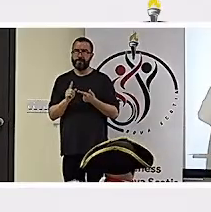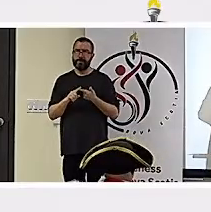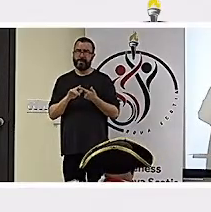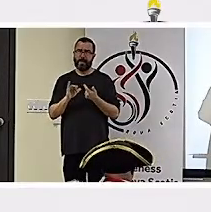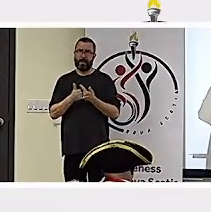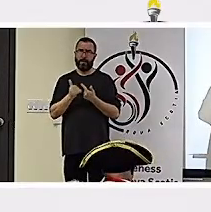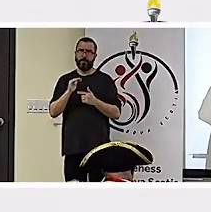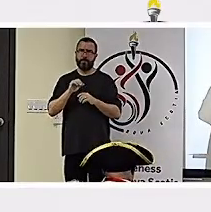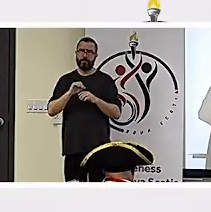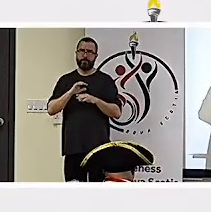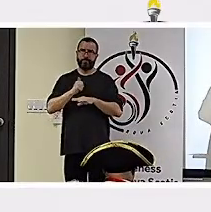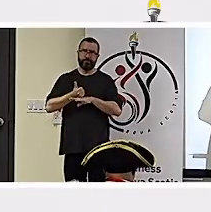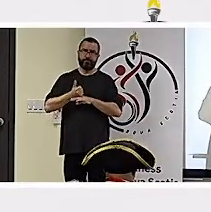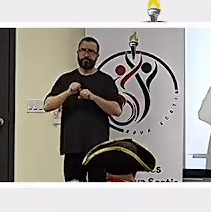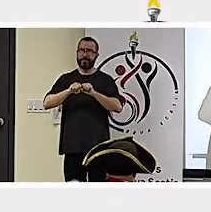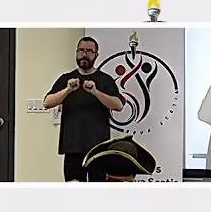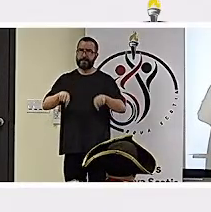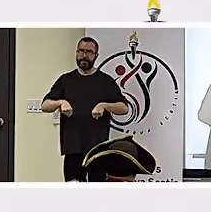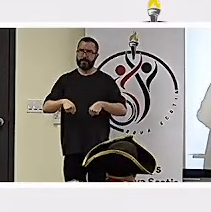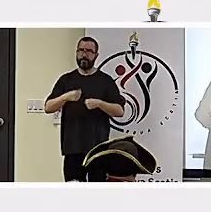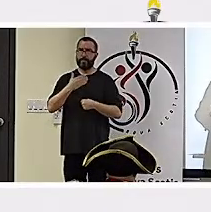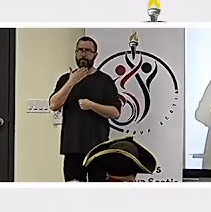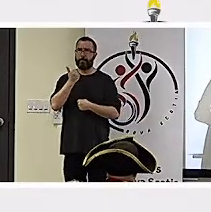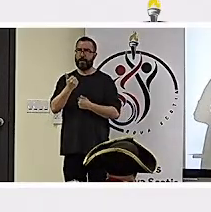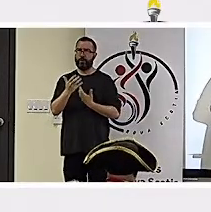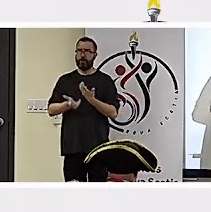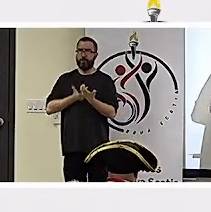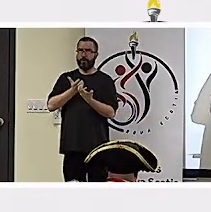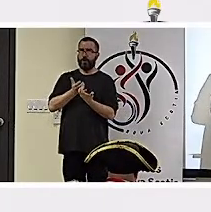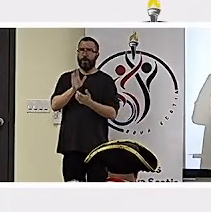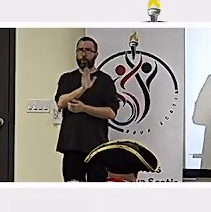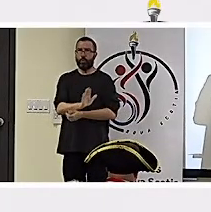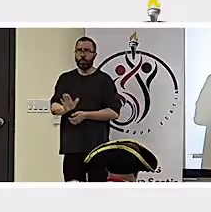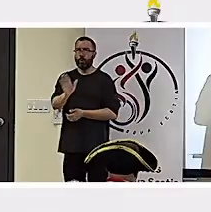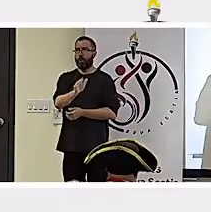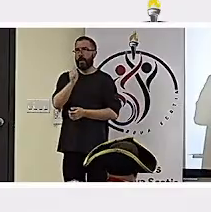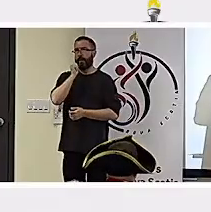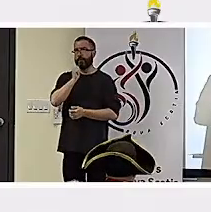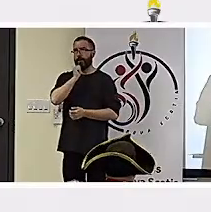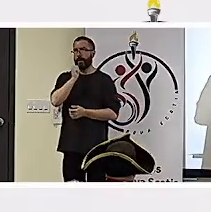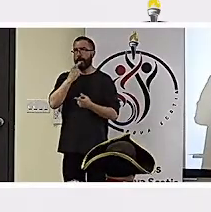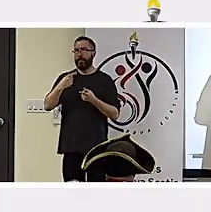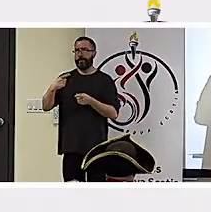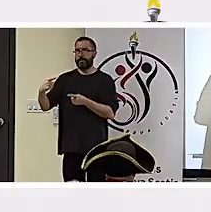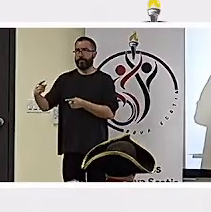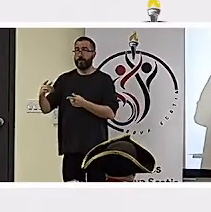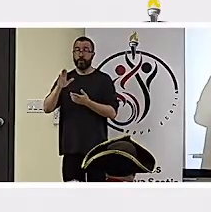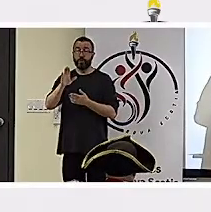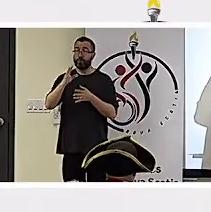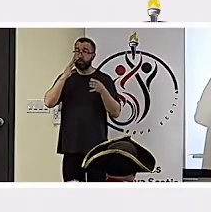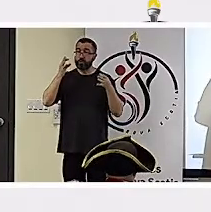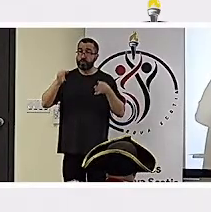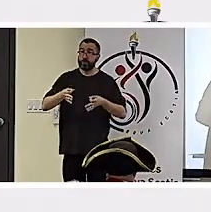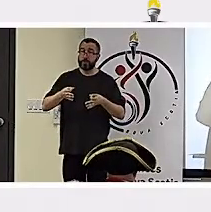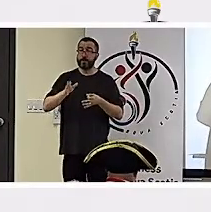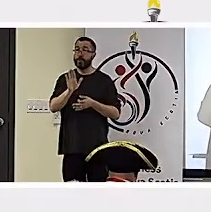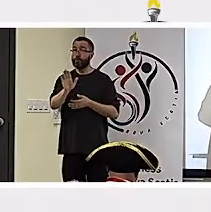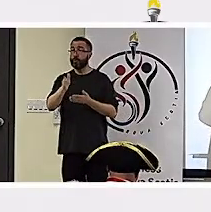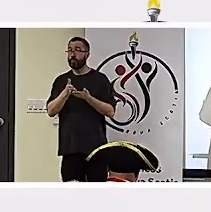reflects your everyday realities, your choices, and your